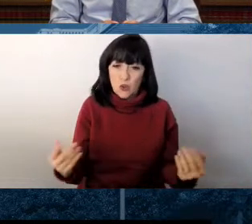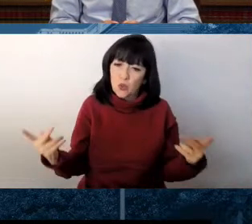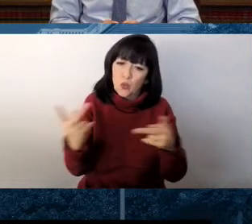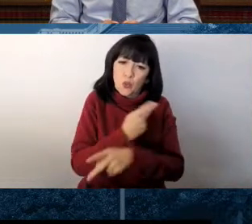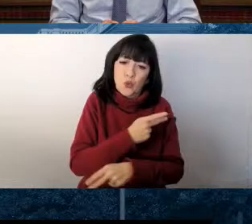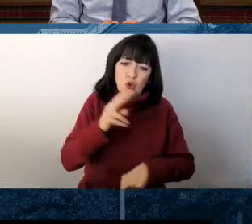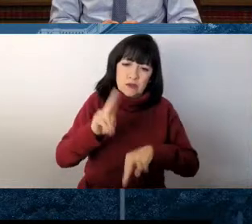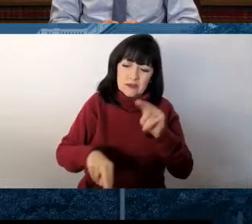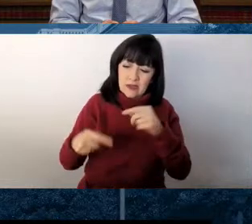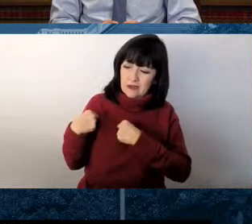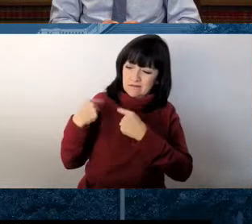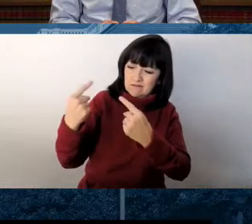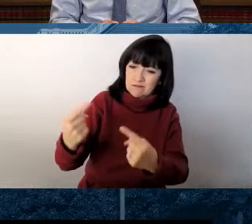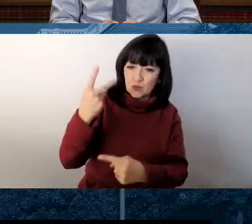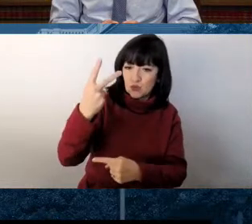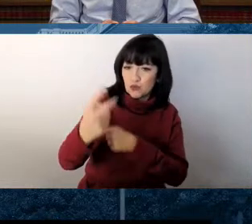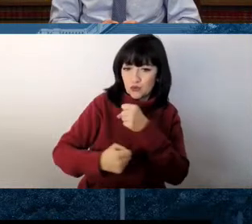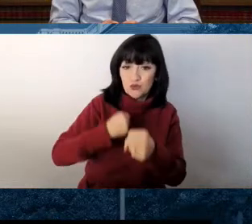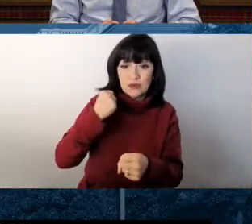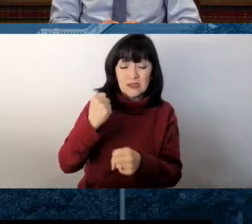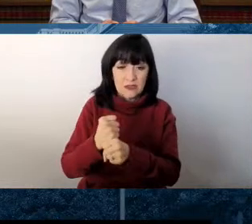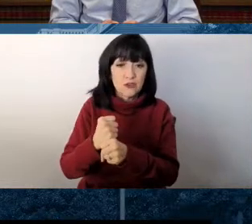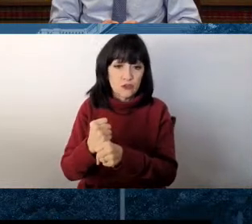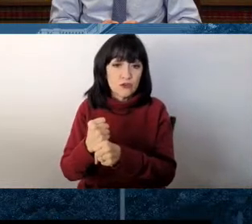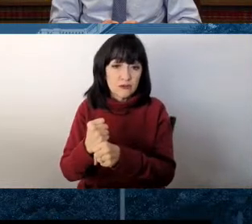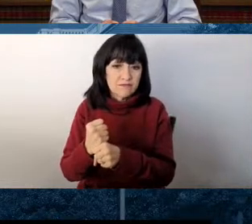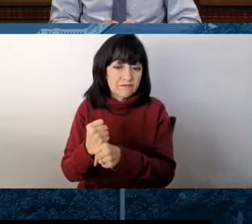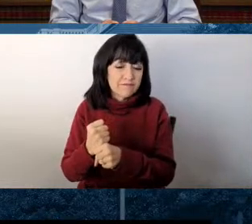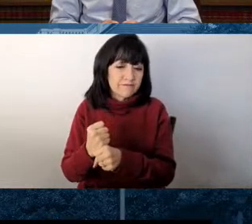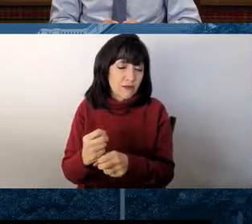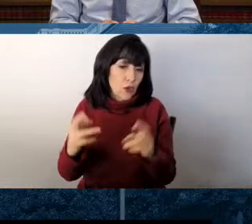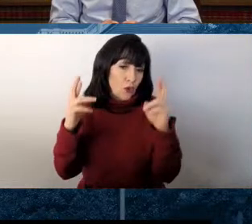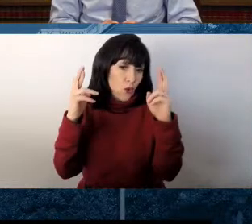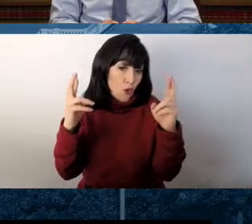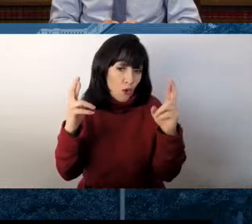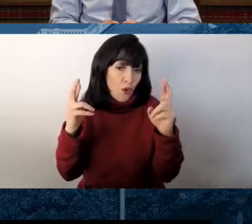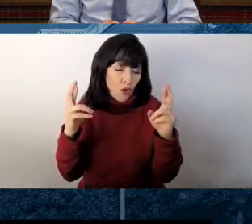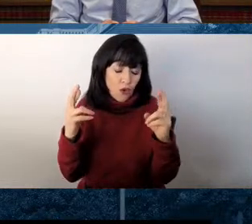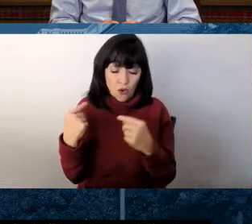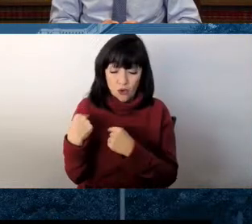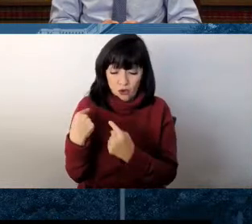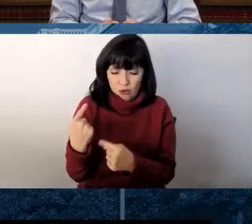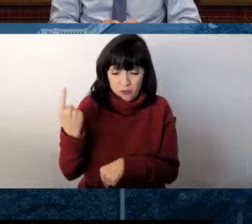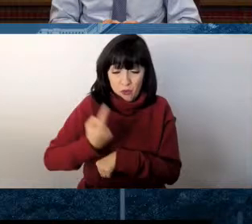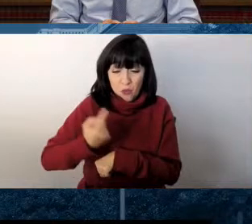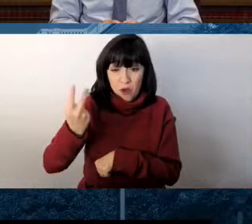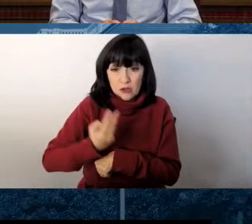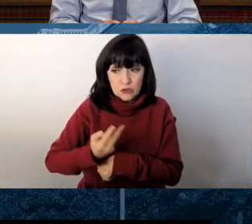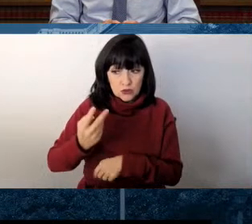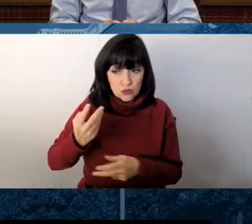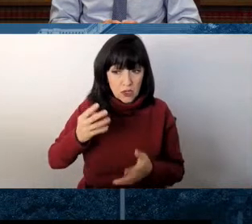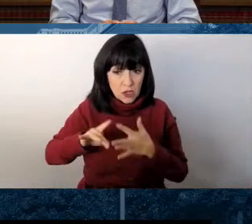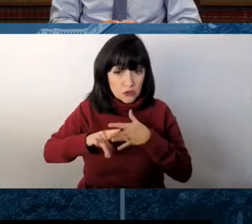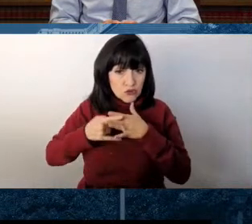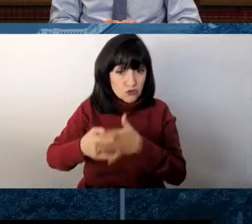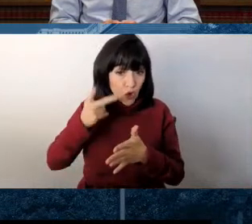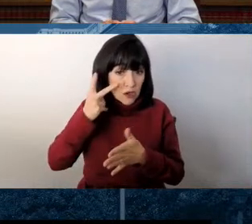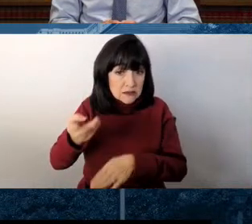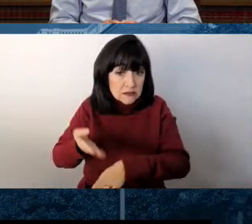we're seeing the peak coming here over the last couple of days, and we'll be improving from here. But that